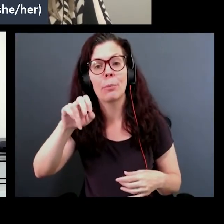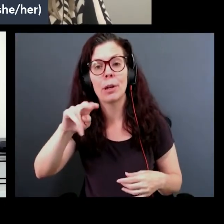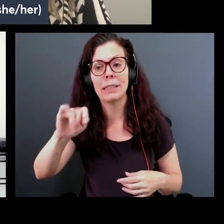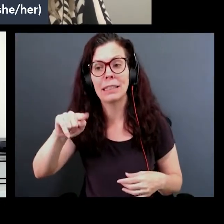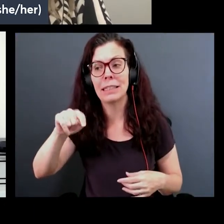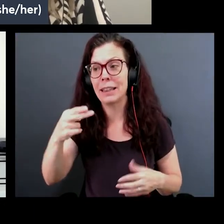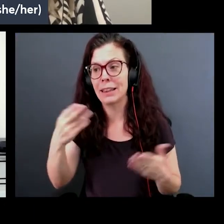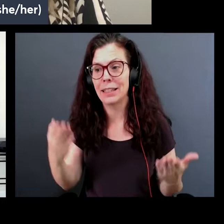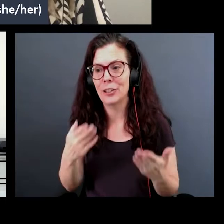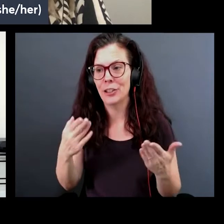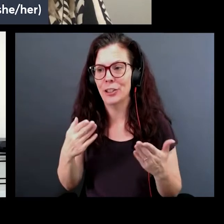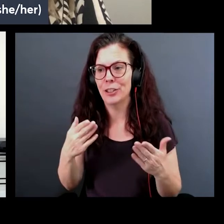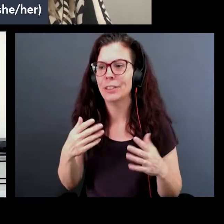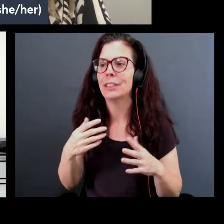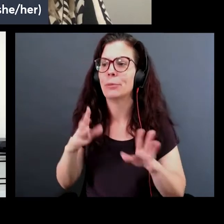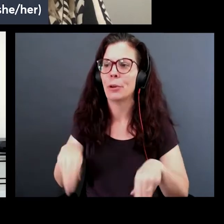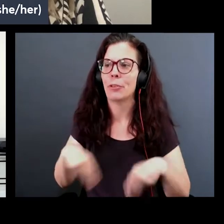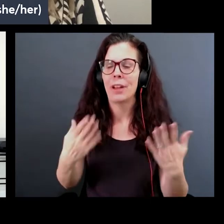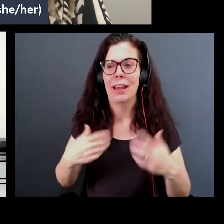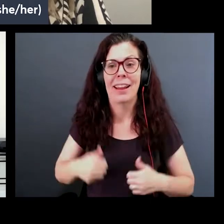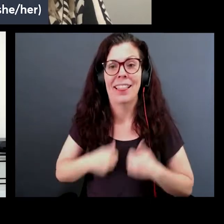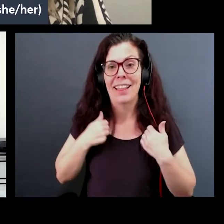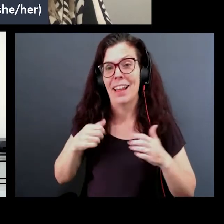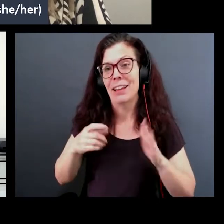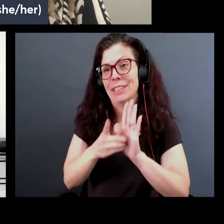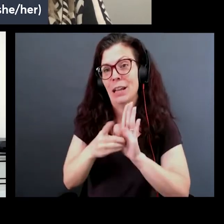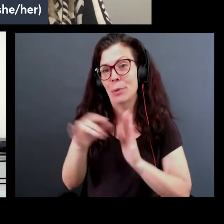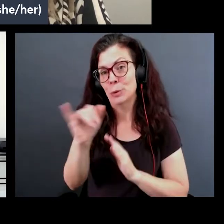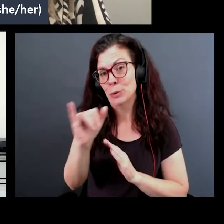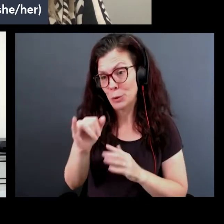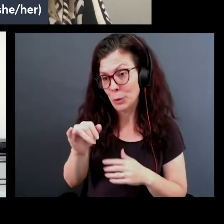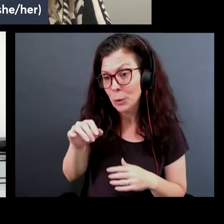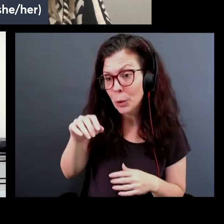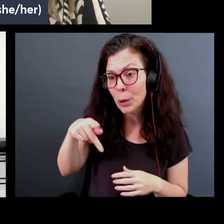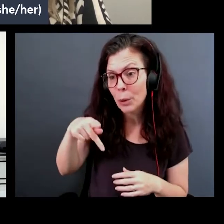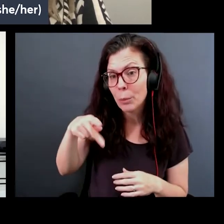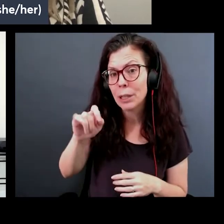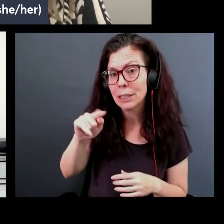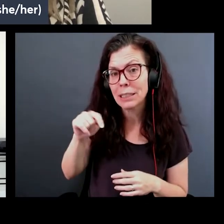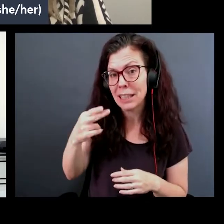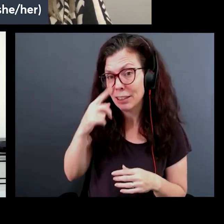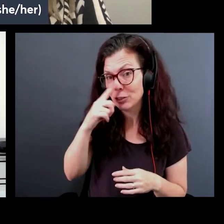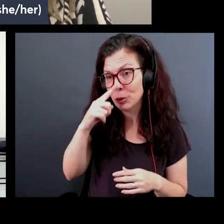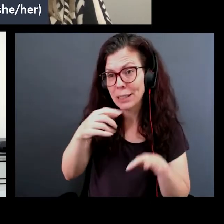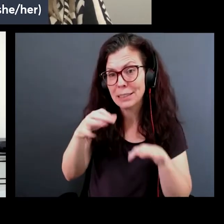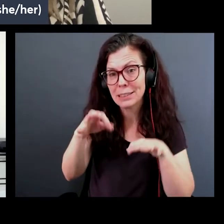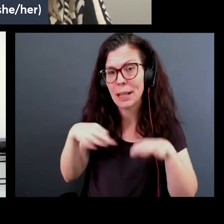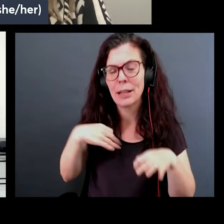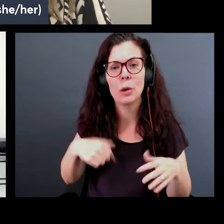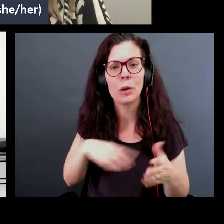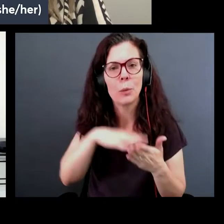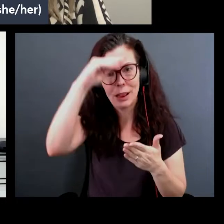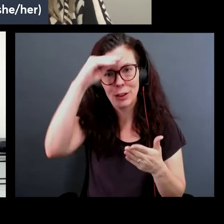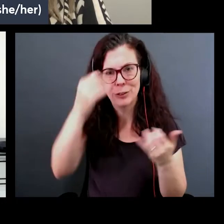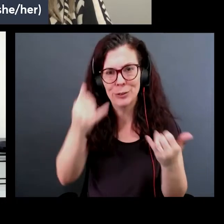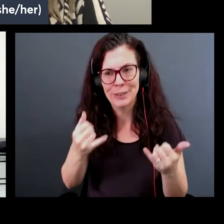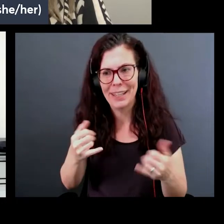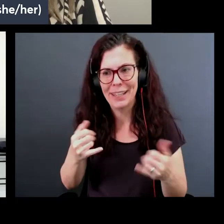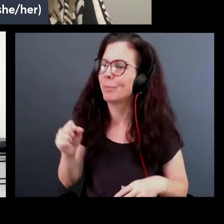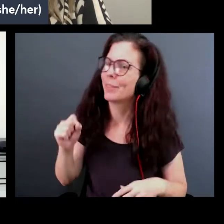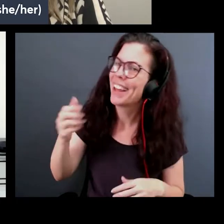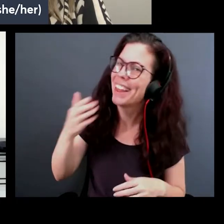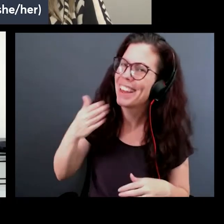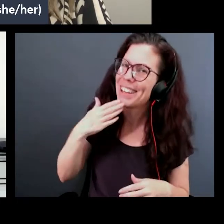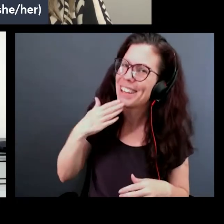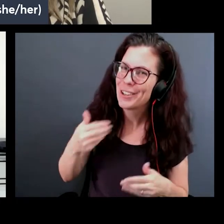demo. So, Praneeth, can you tell us a little bit about what we're going to learn today? Yeah, hey, thanks for having me today. I'm Praneeth,